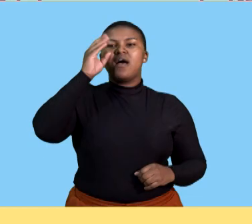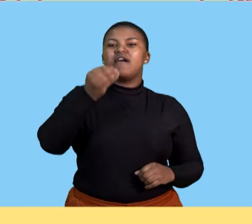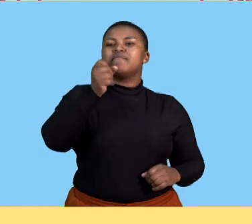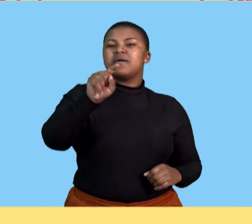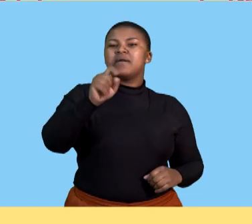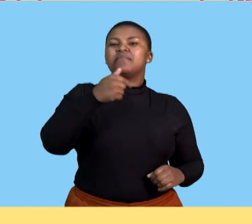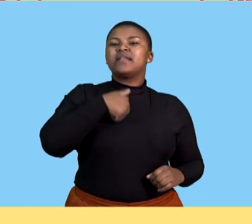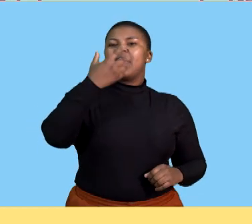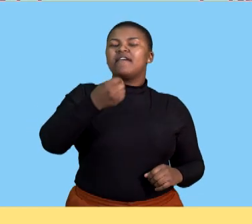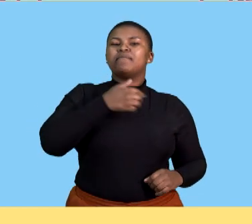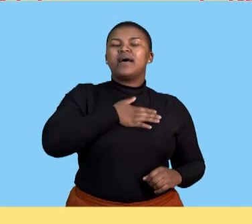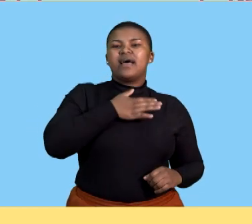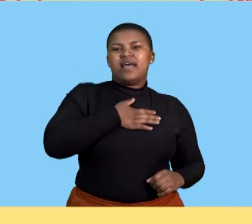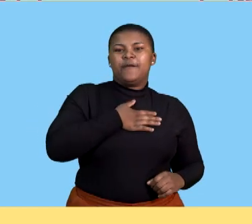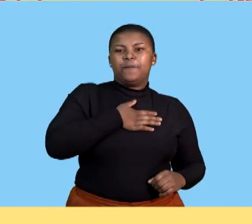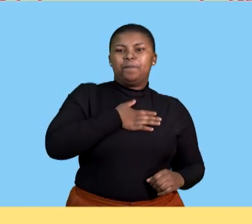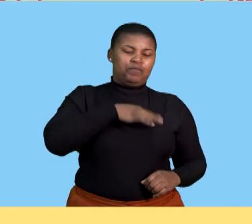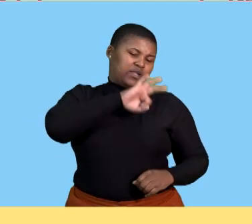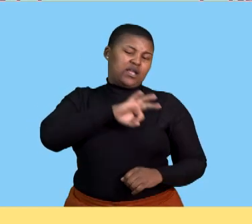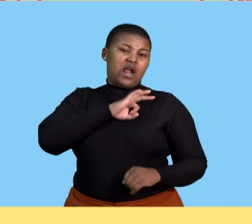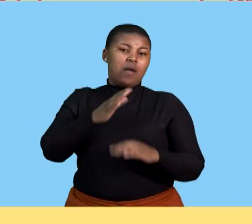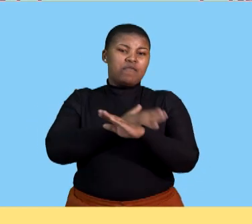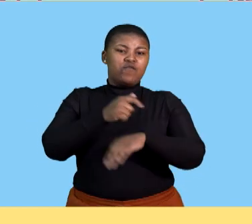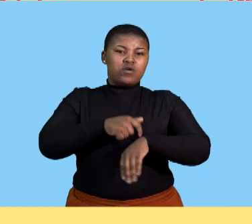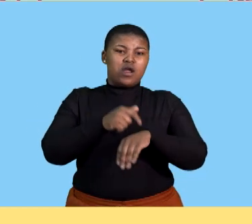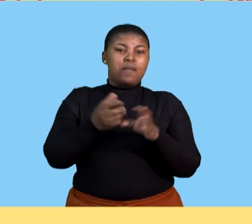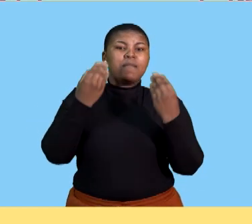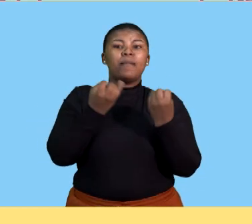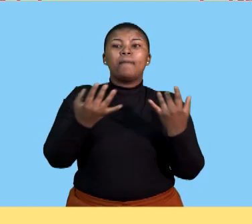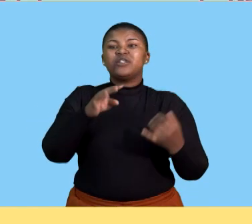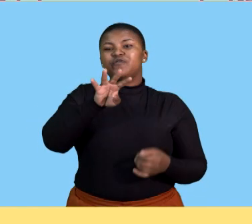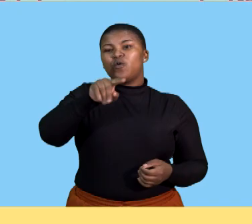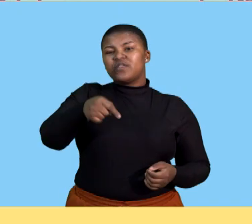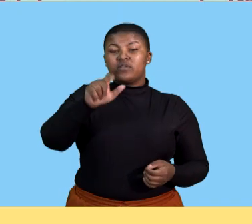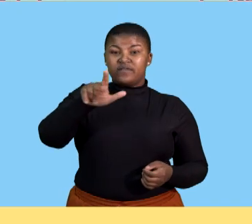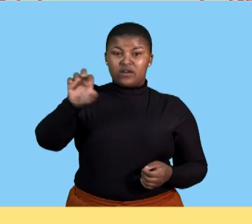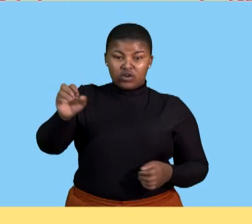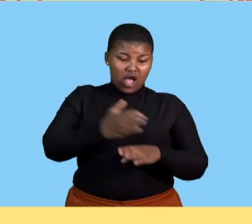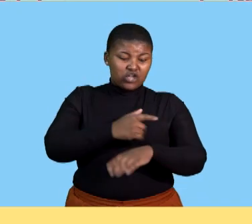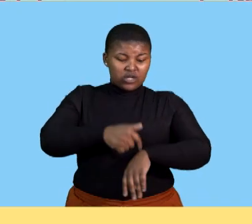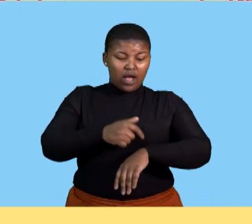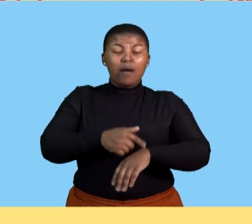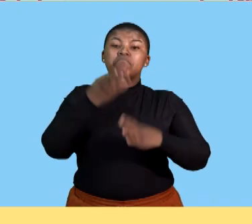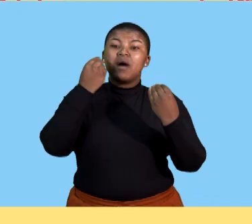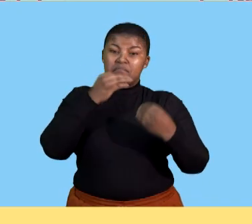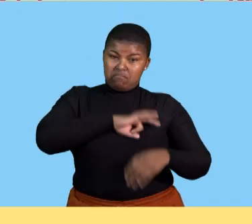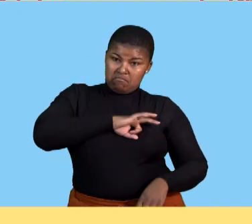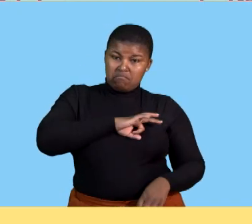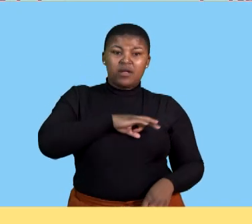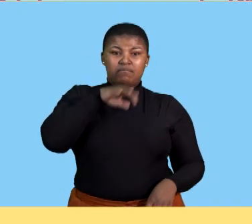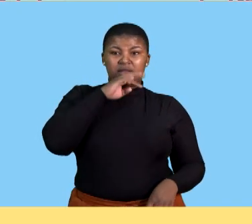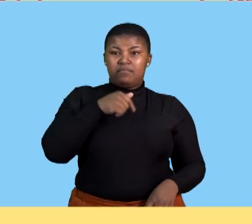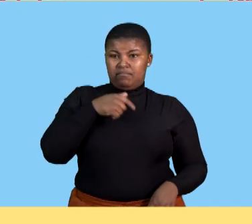have is I have my income received in advance, which is 4,700. So I'll come here, before I record